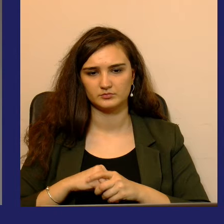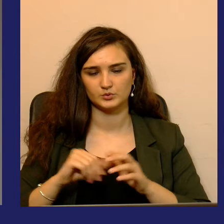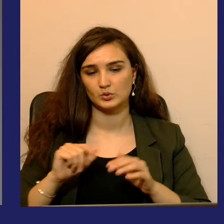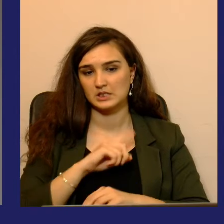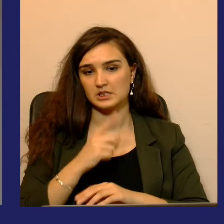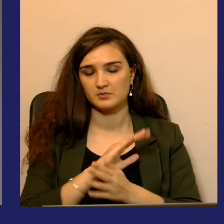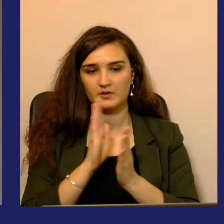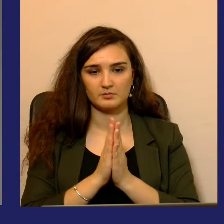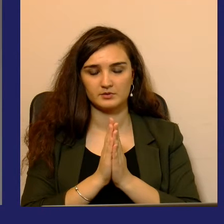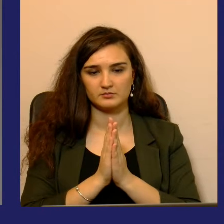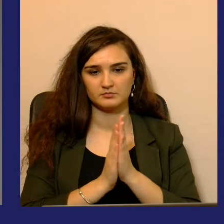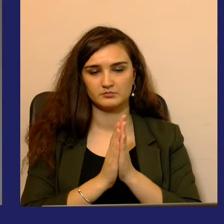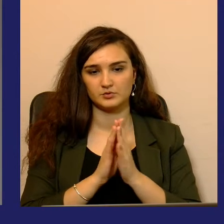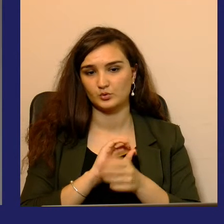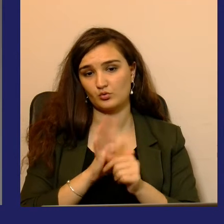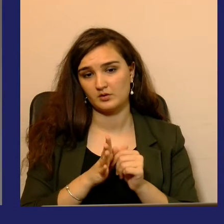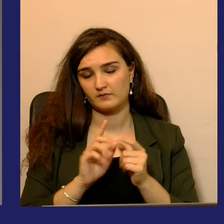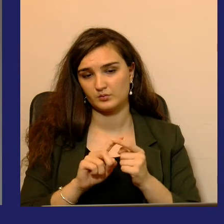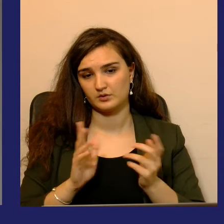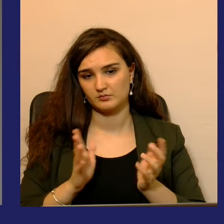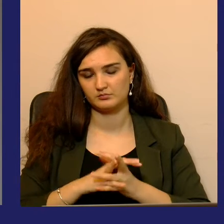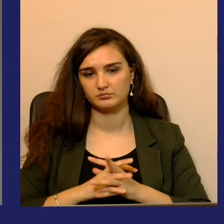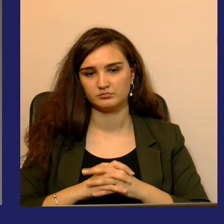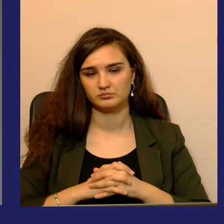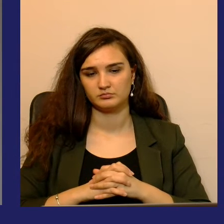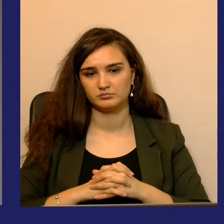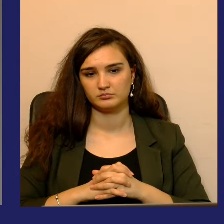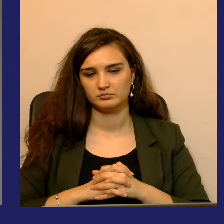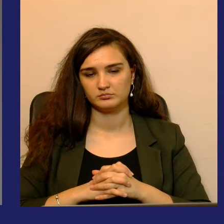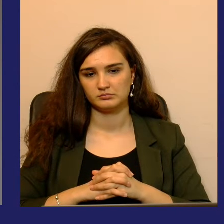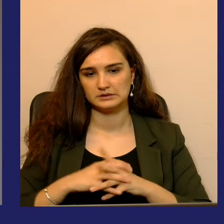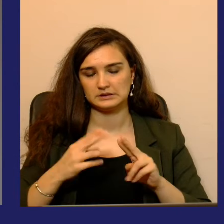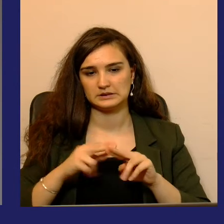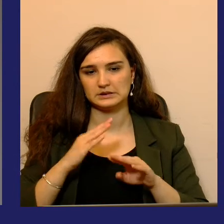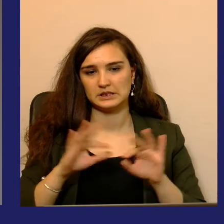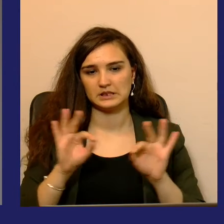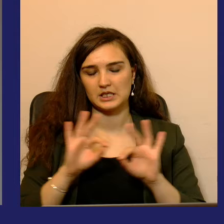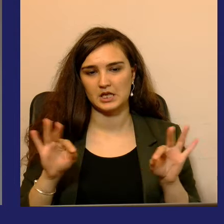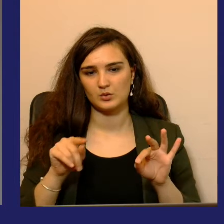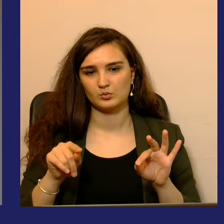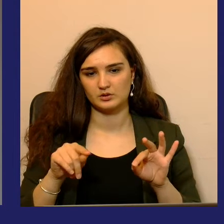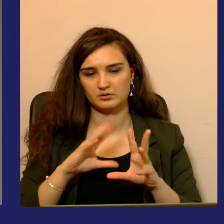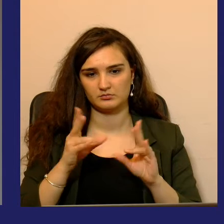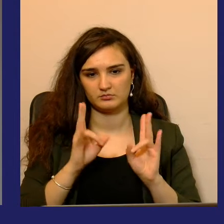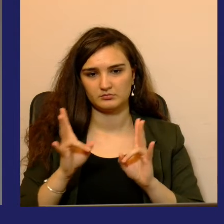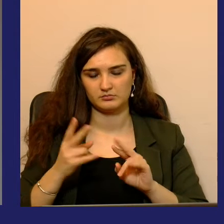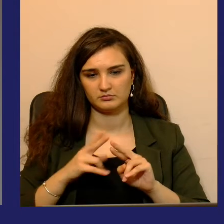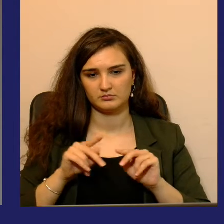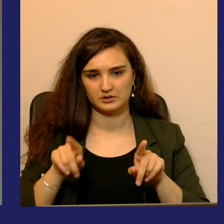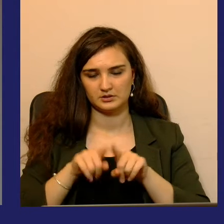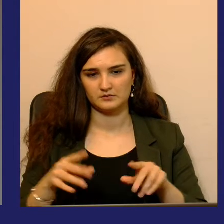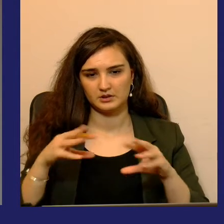IFAS has been talking about this as basically the perfect storm. We've had almost a quarter of the countries in the